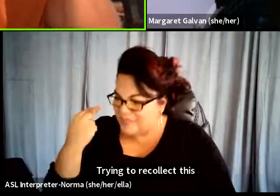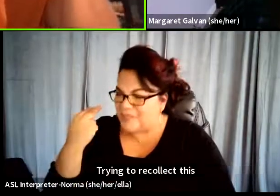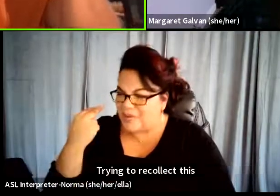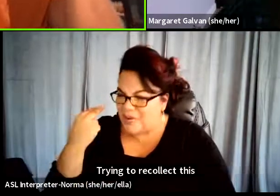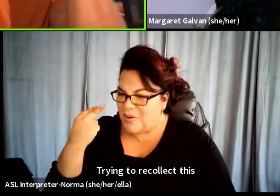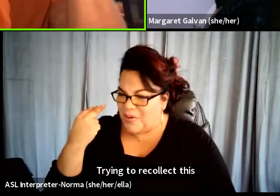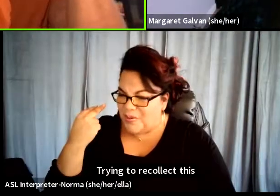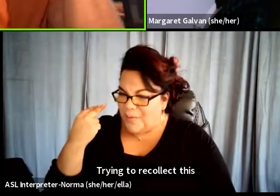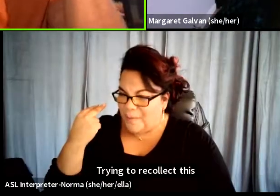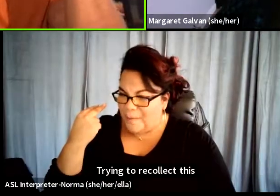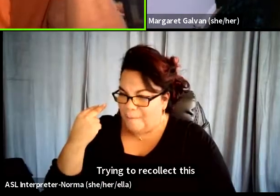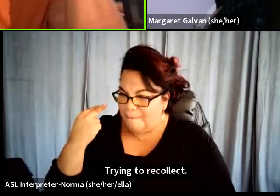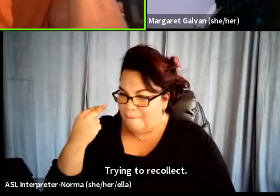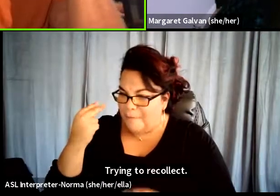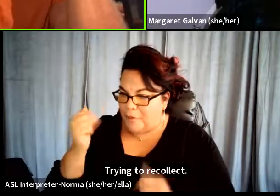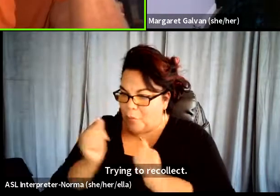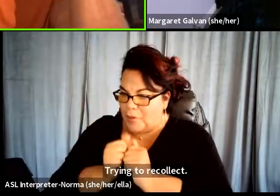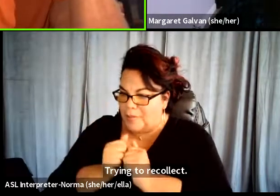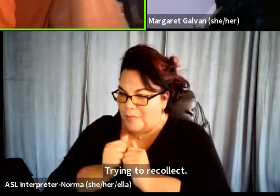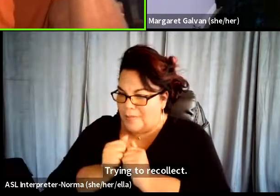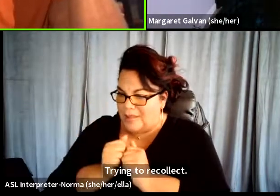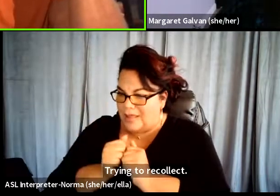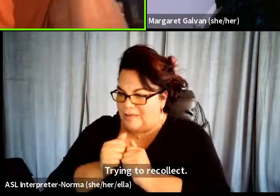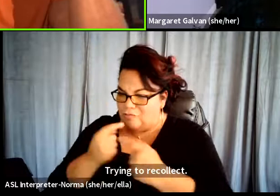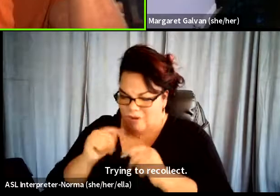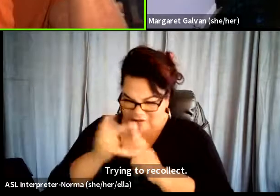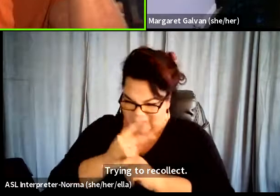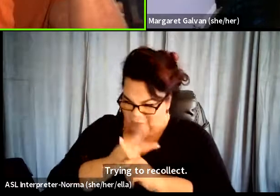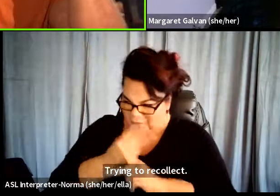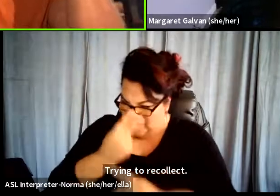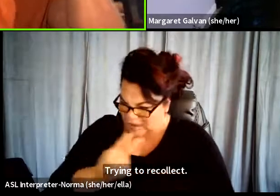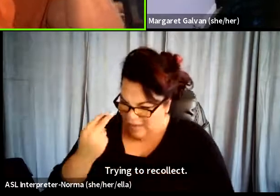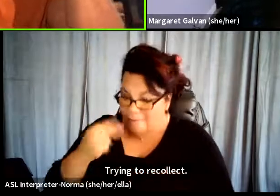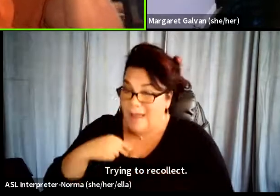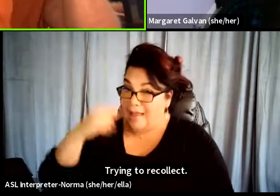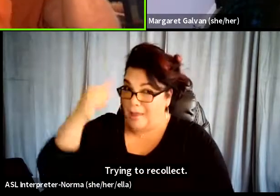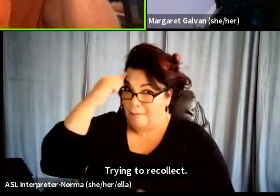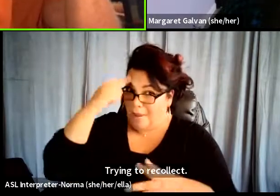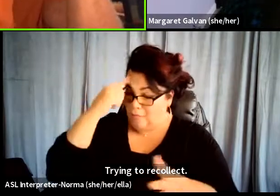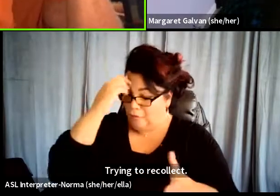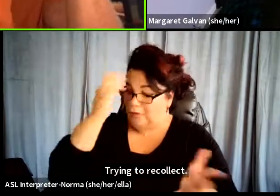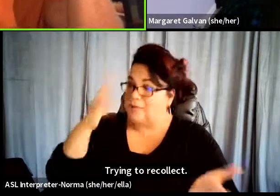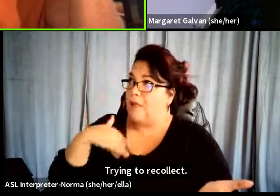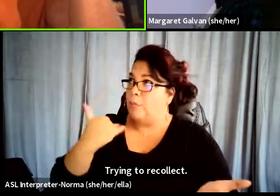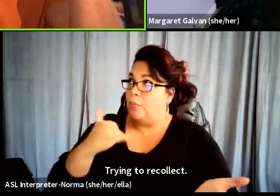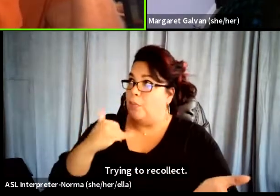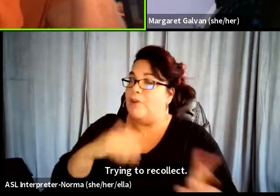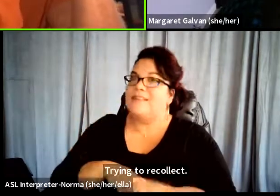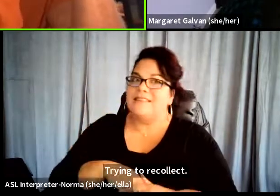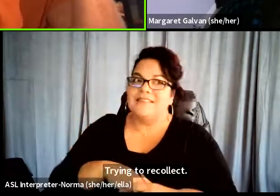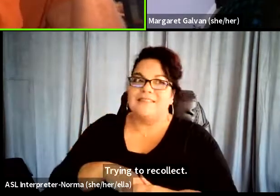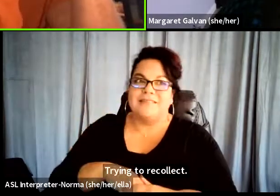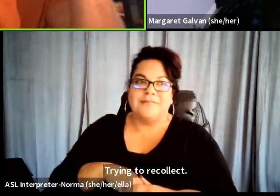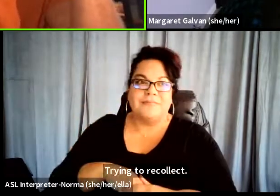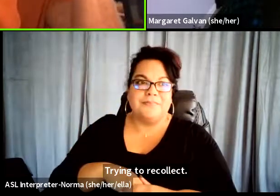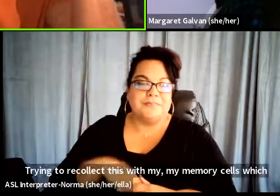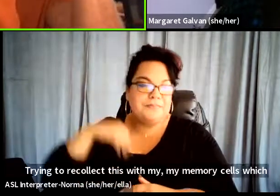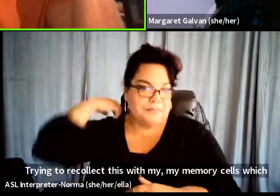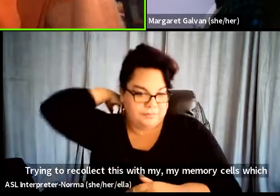with my memory cells, which have taken quite a beating over the years. I started